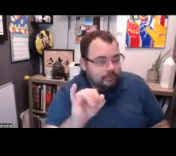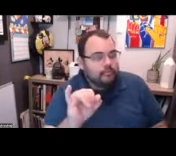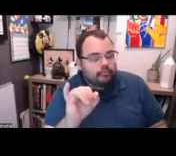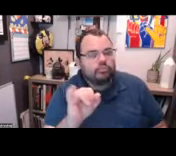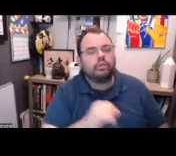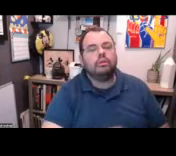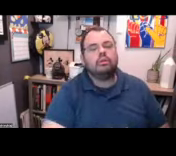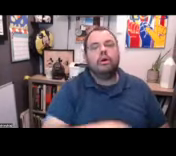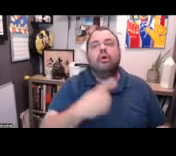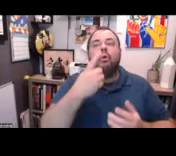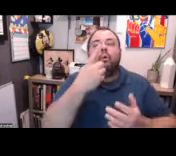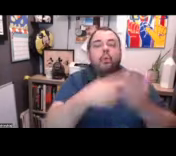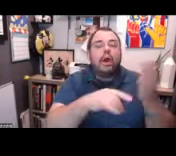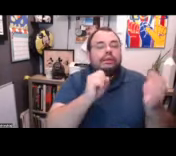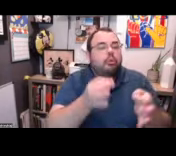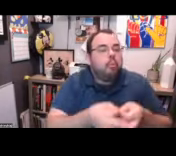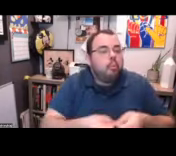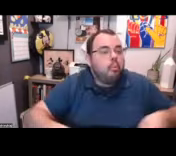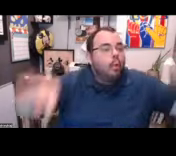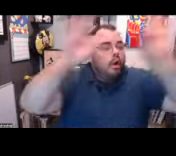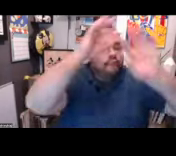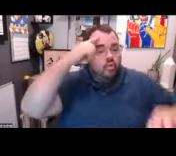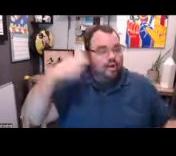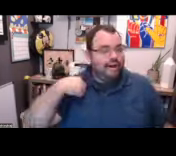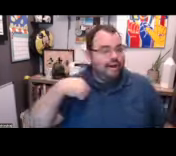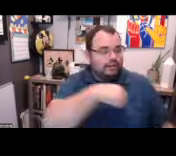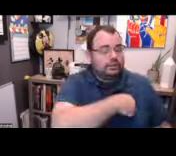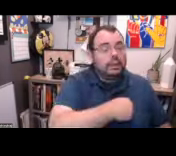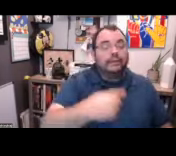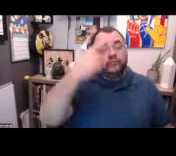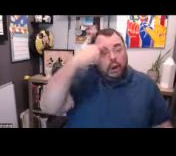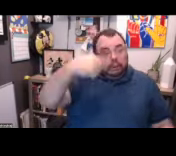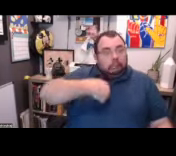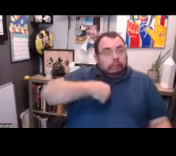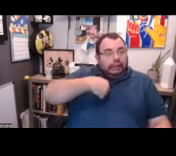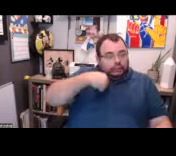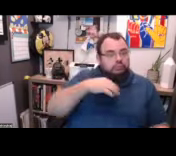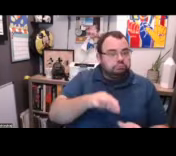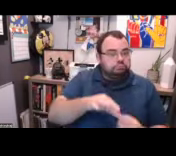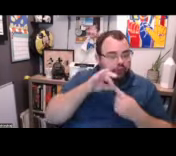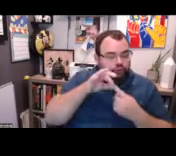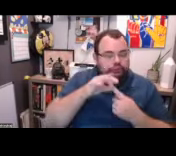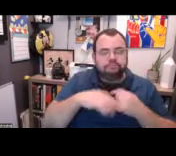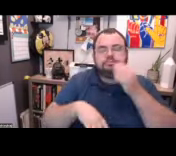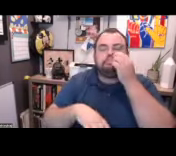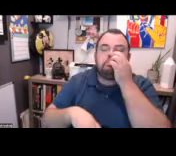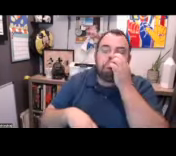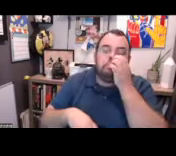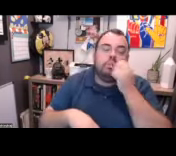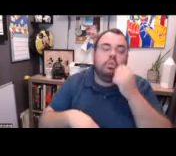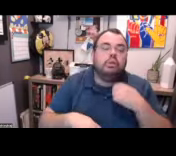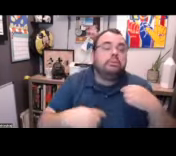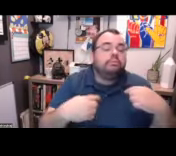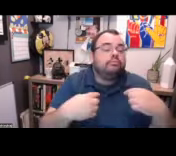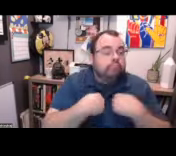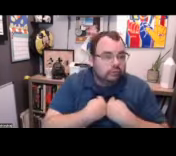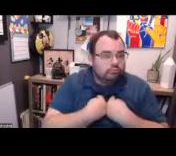of communities, and they all have different opinions about the cochlear implants. For me,